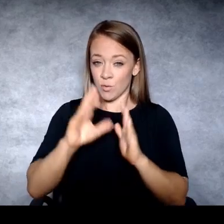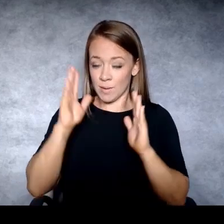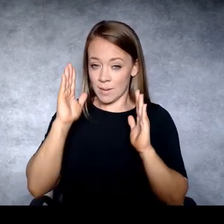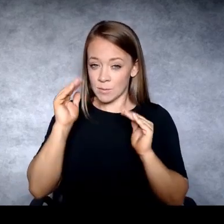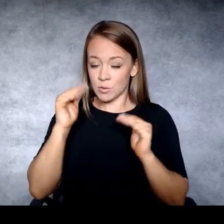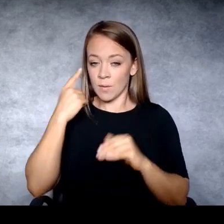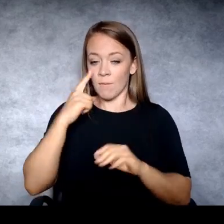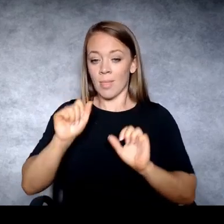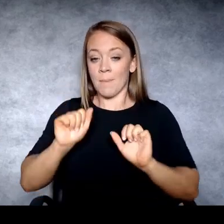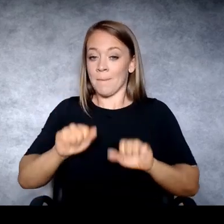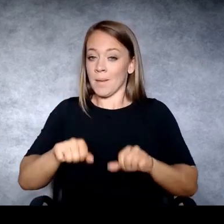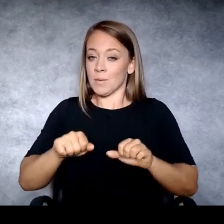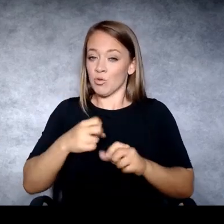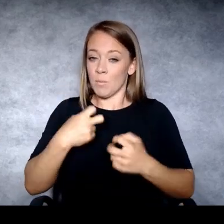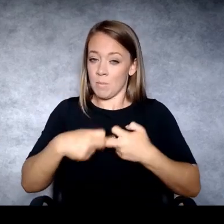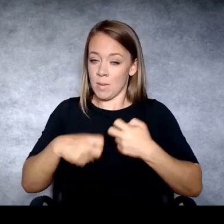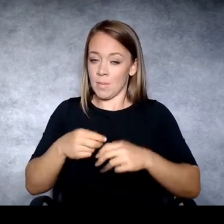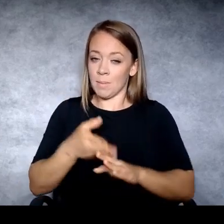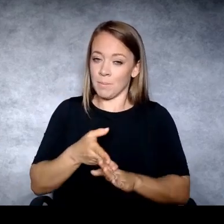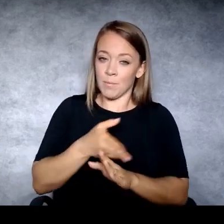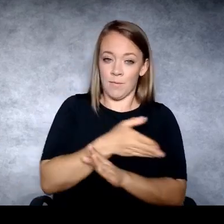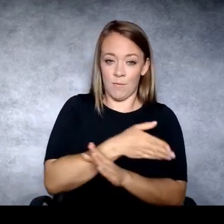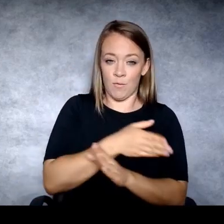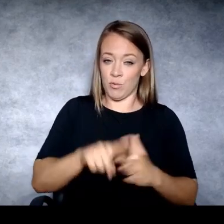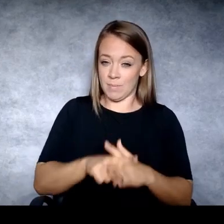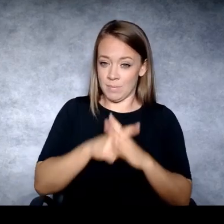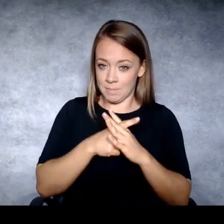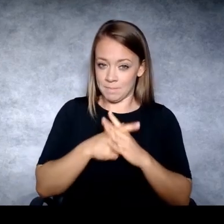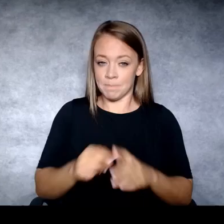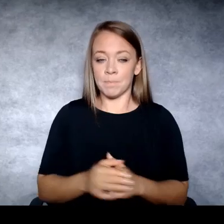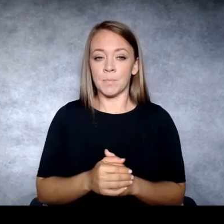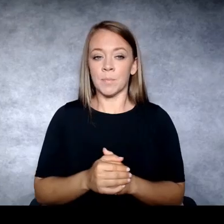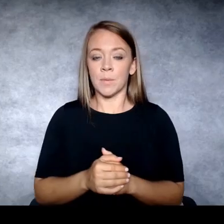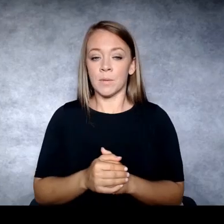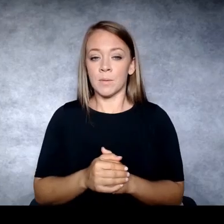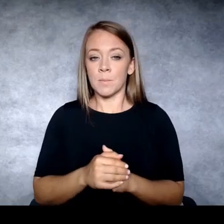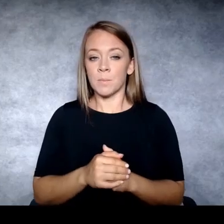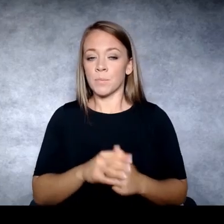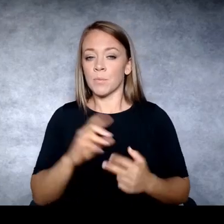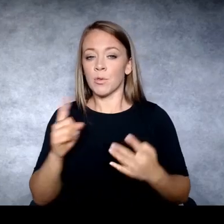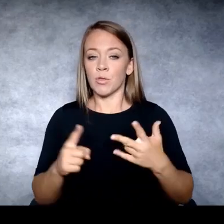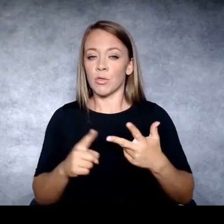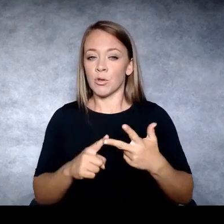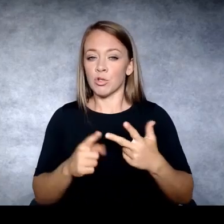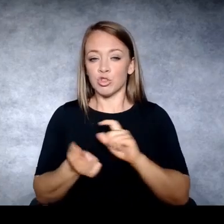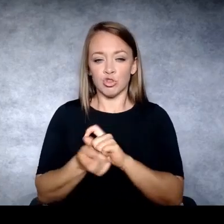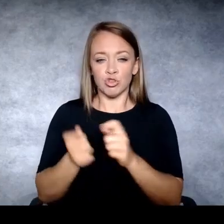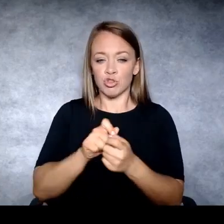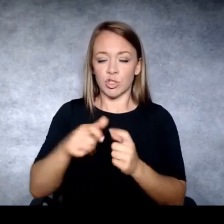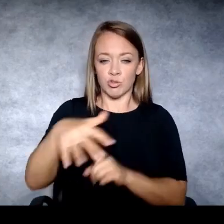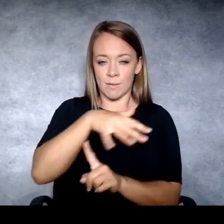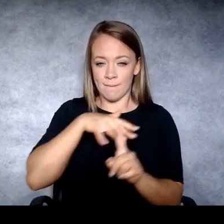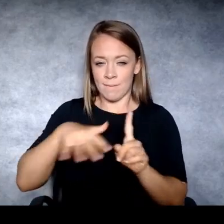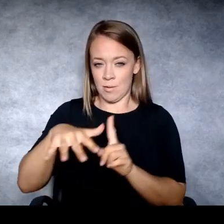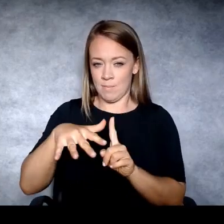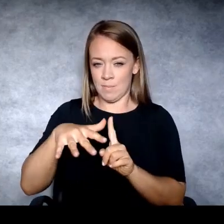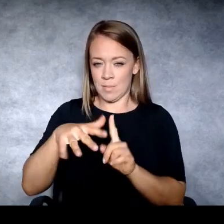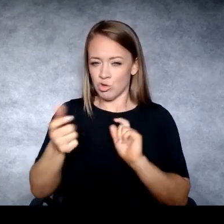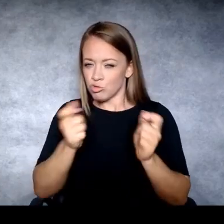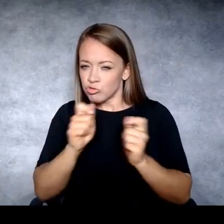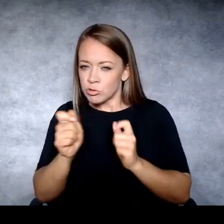problem prior to beginning it. Third, adjust the context or environment. Make changes to the situation